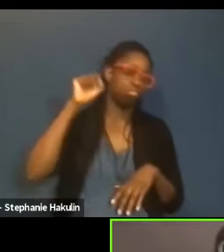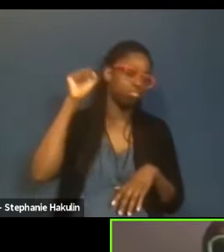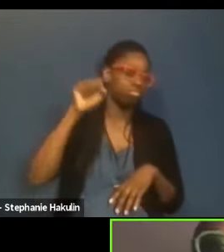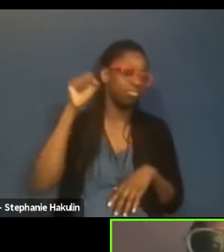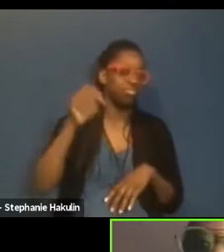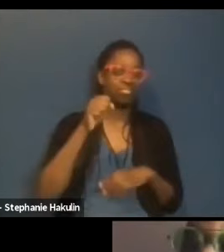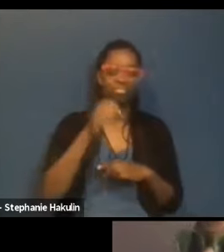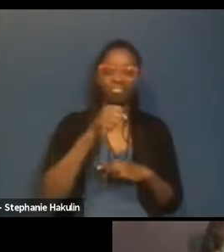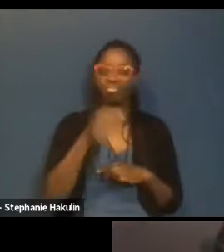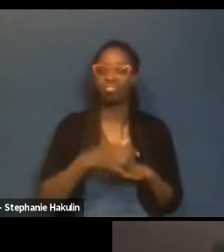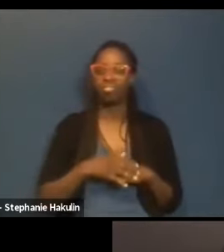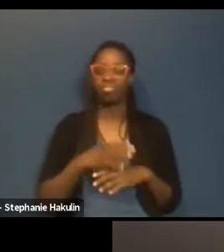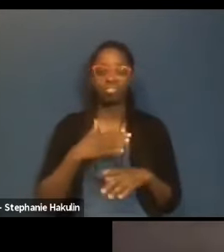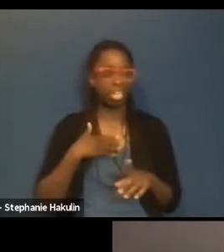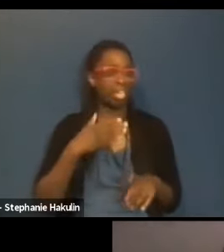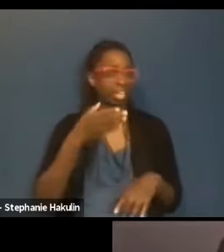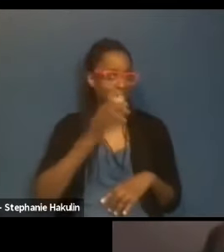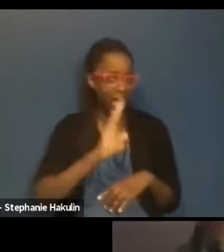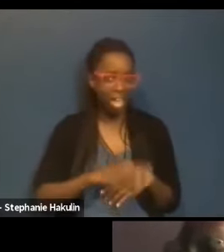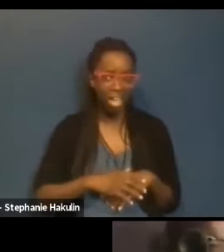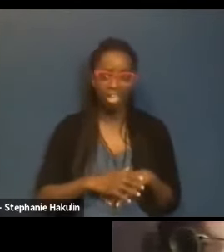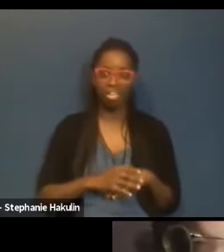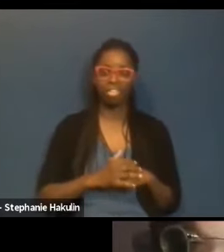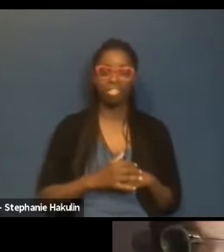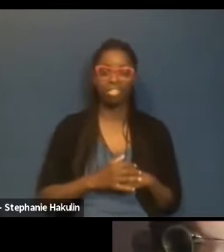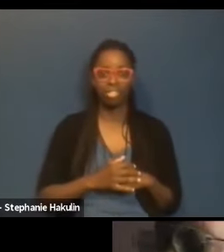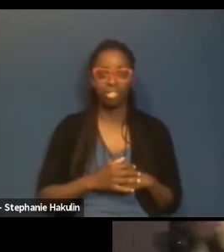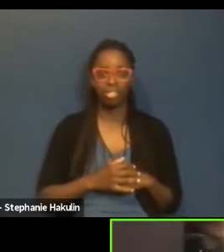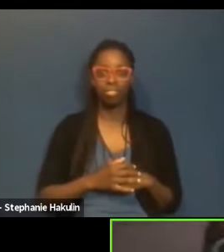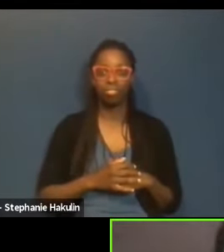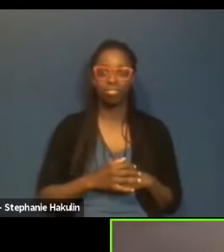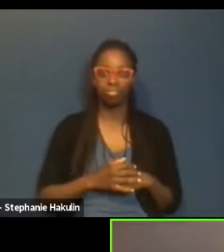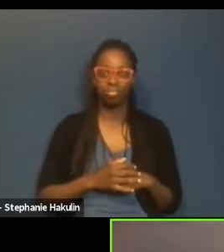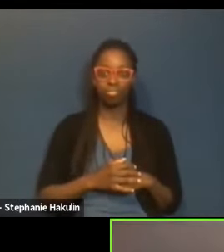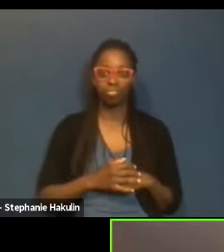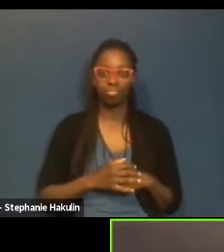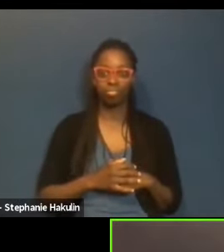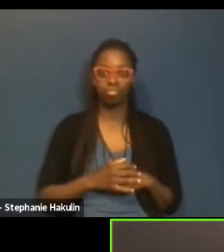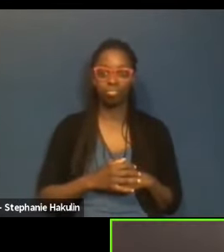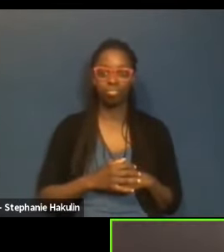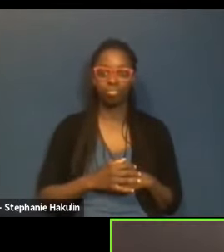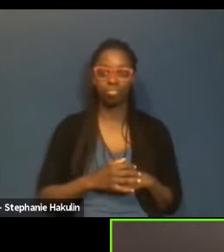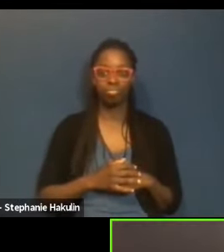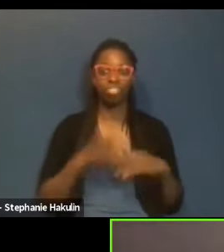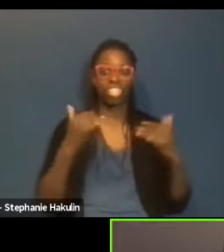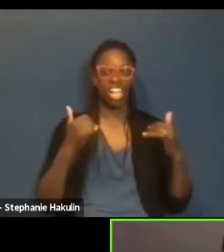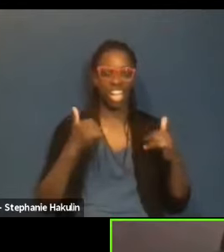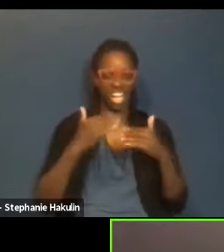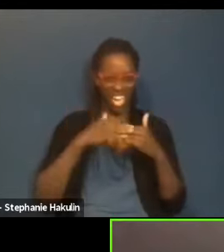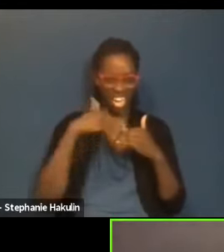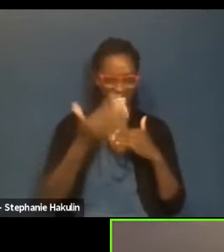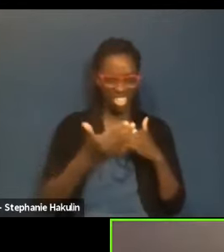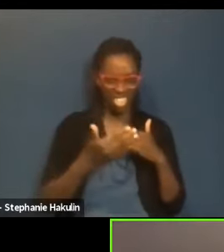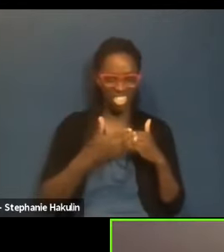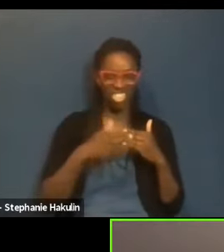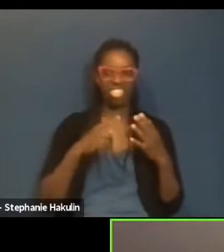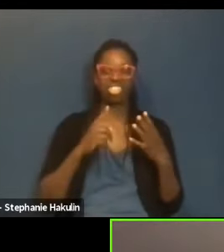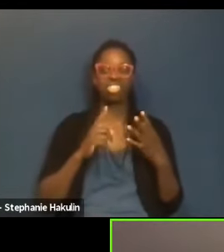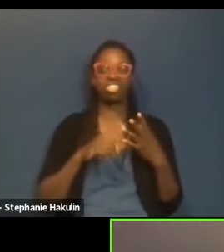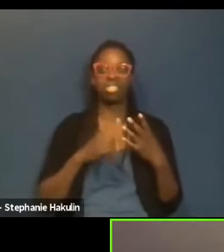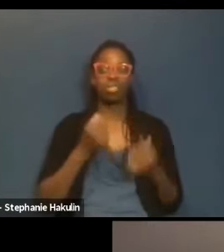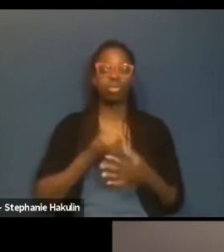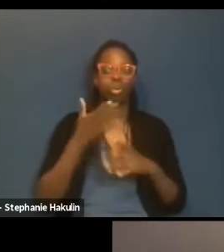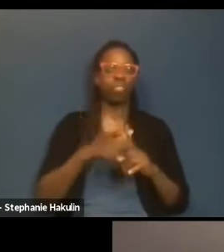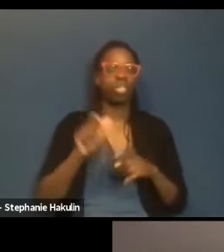man, we have Los Angeles. That was the second poet in this round. So we only got six